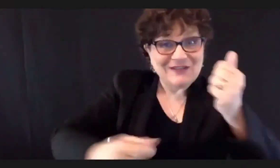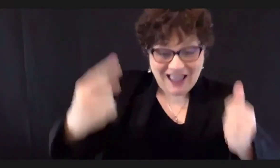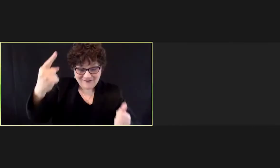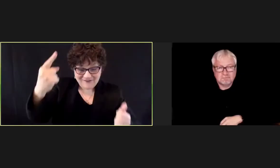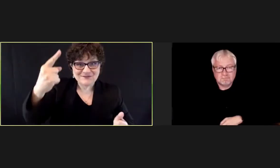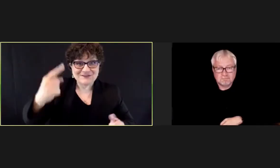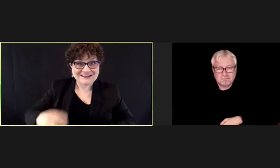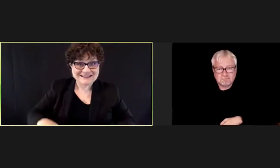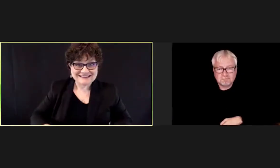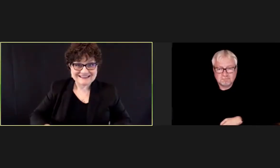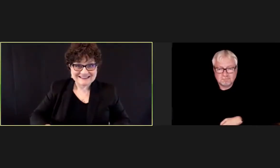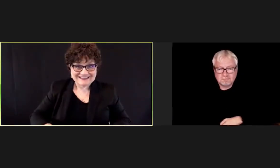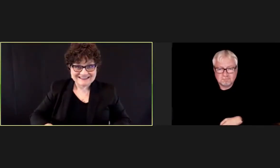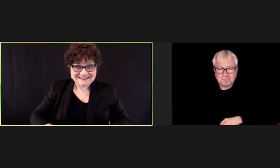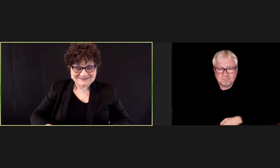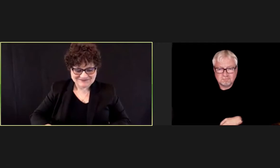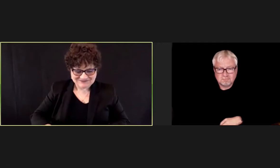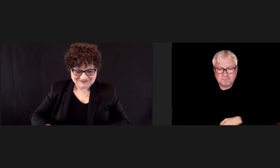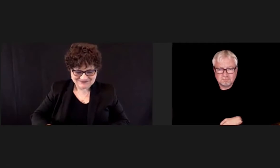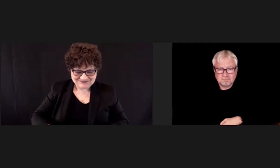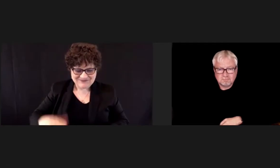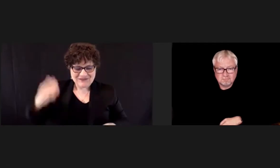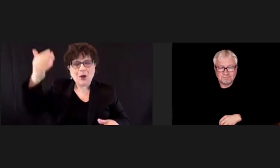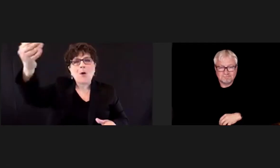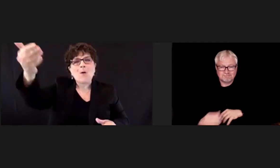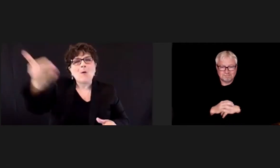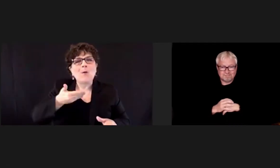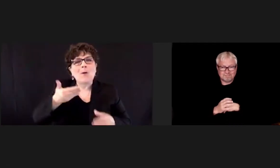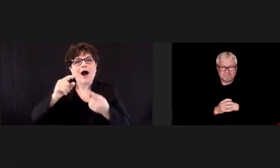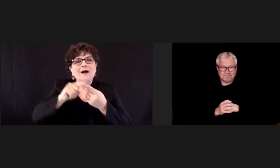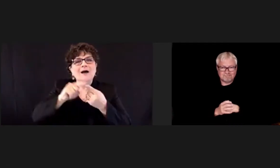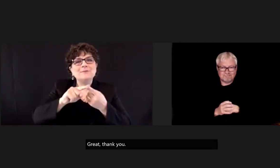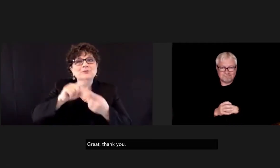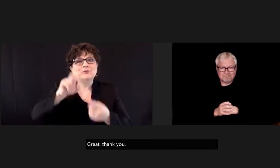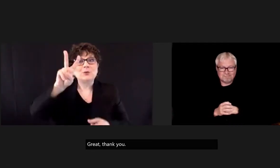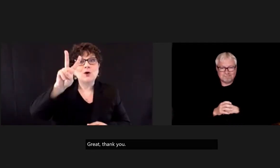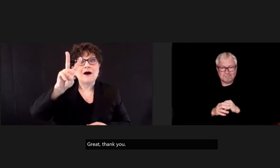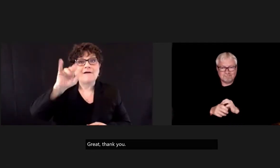Great, thank you, and hello everyone.